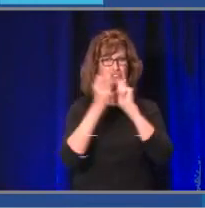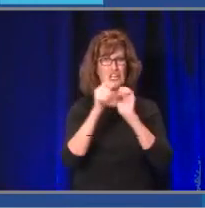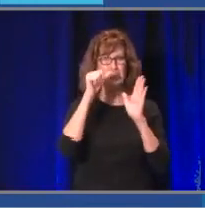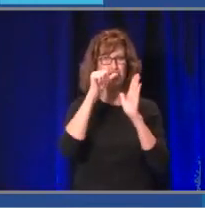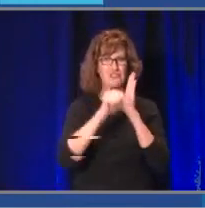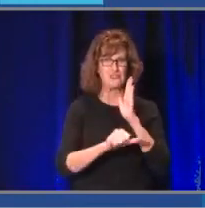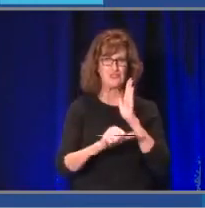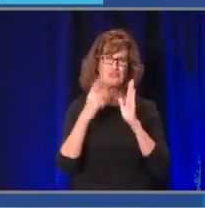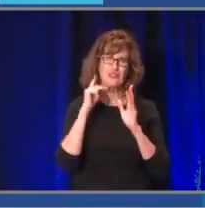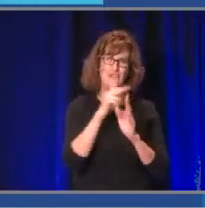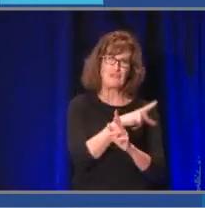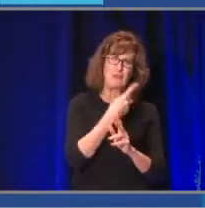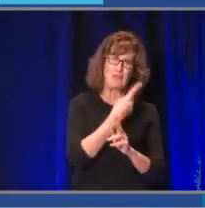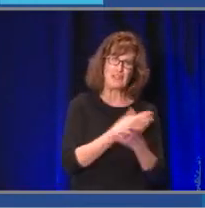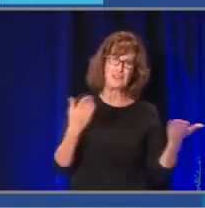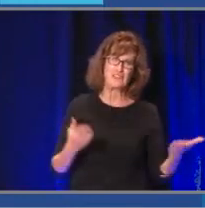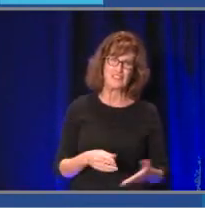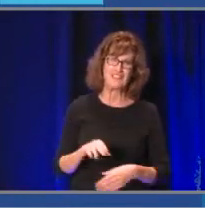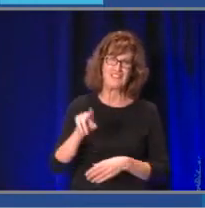University Medical Center.